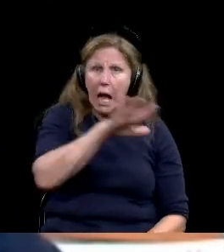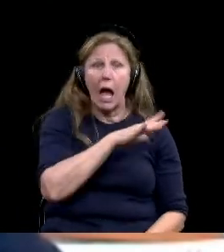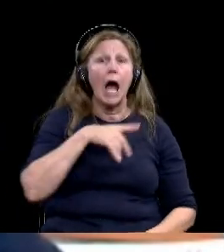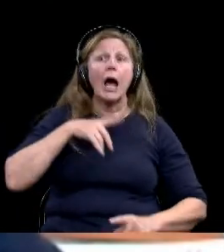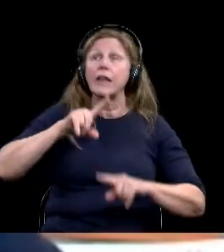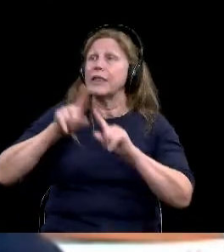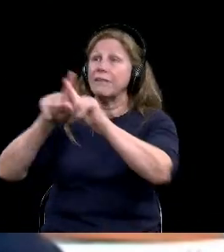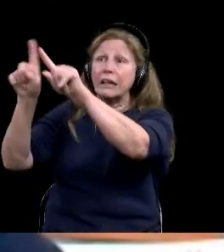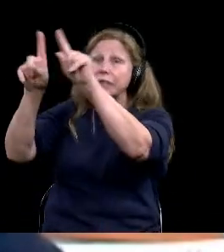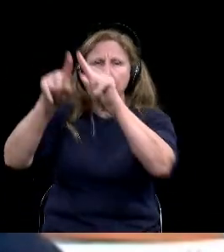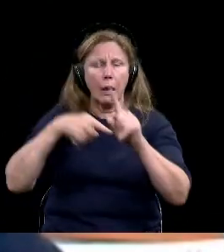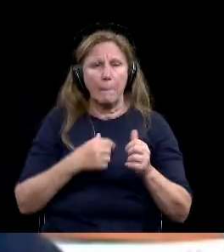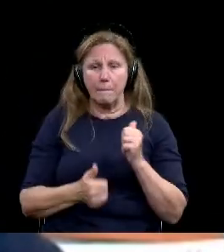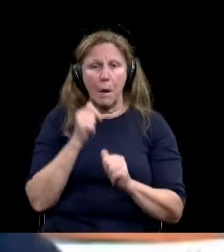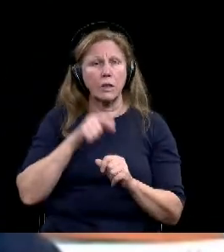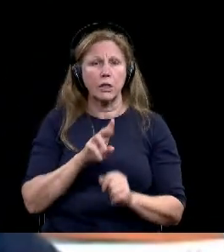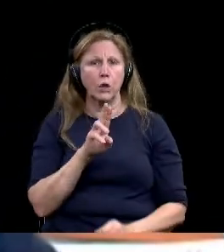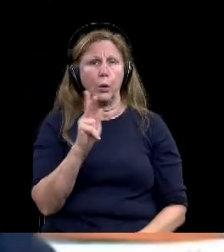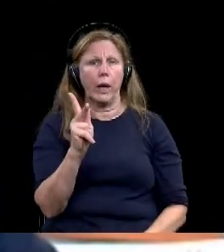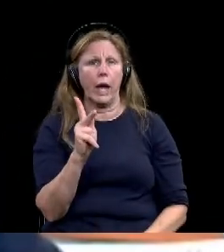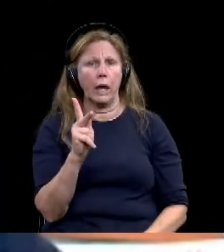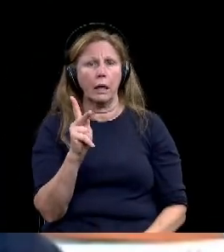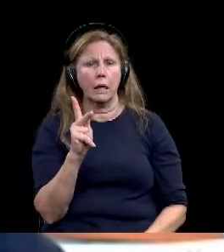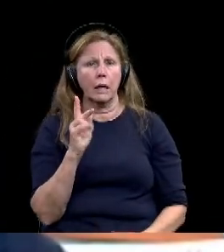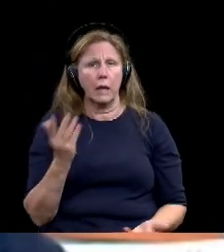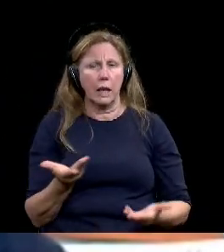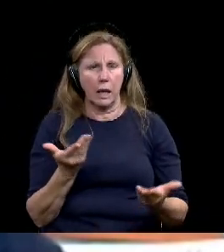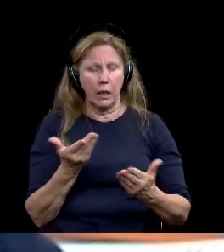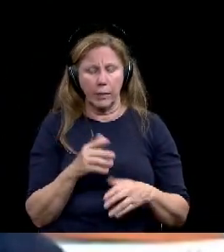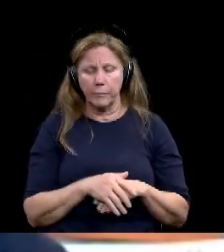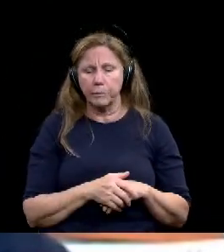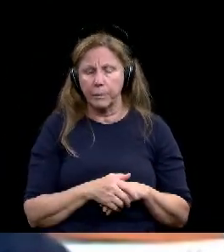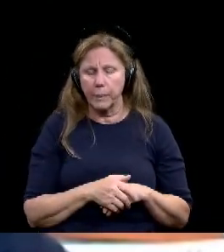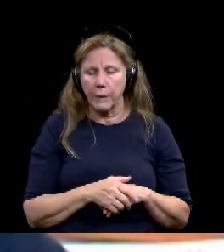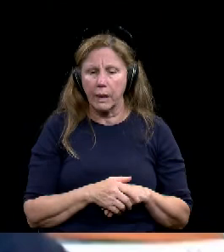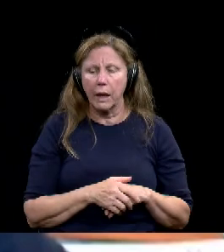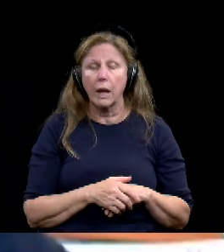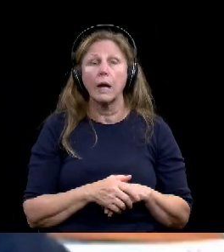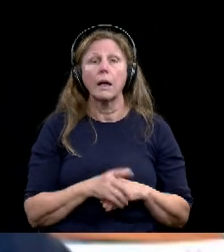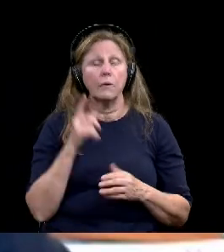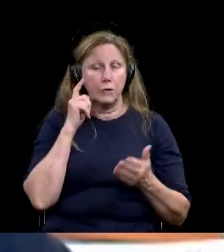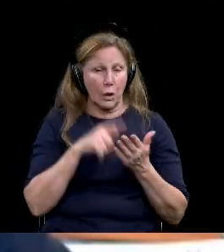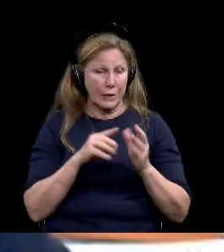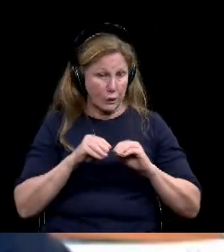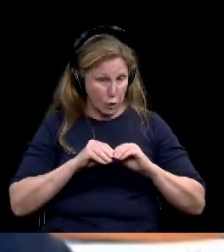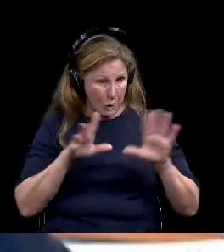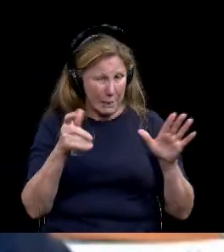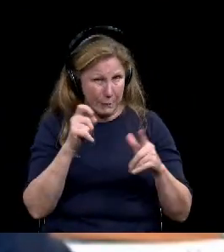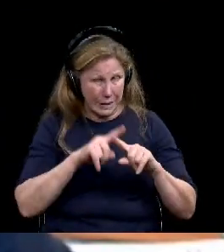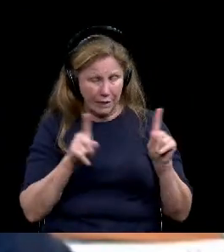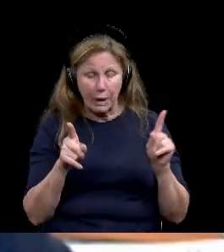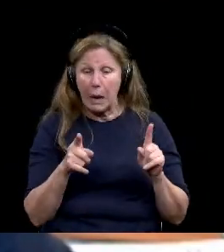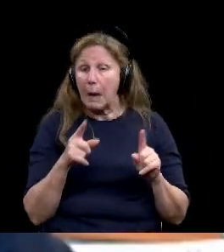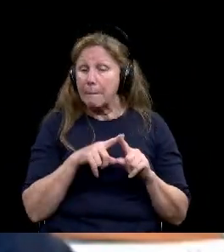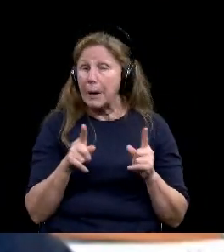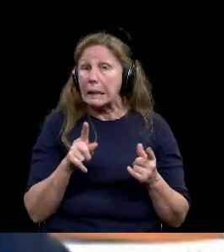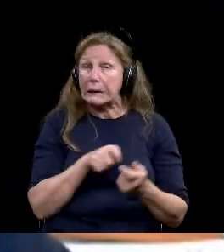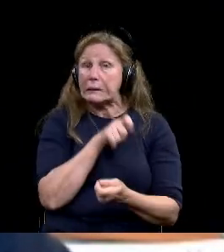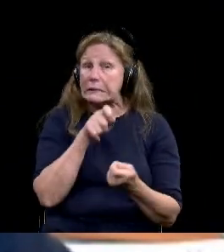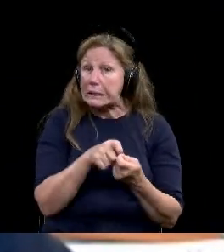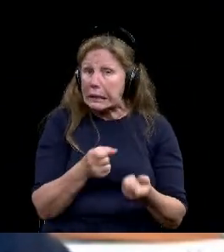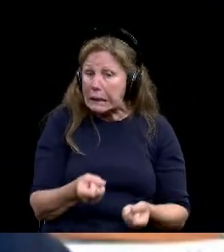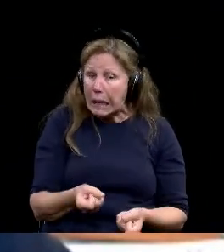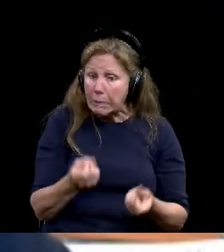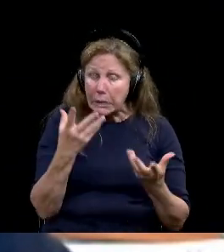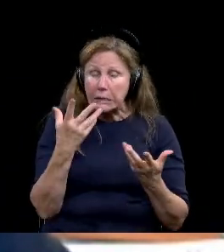do not know the exact amount, but vaccination has some protection. It is clearly said in multiple medical journals,